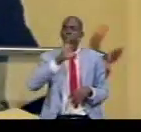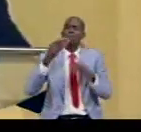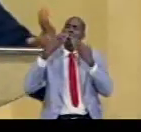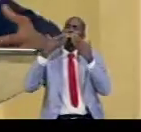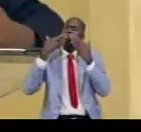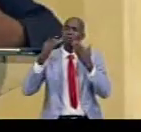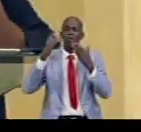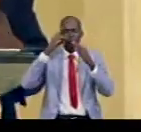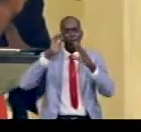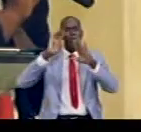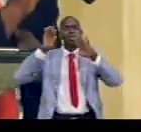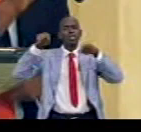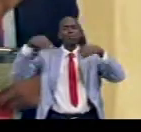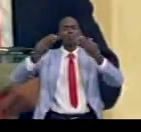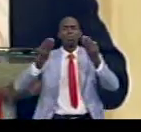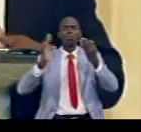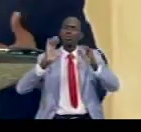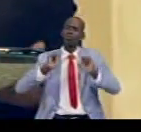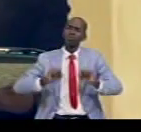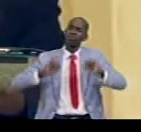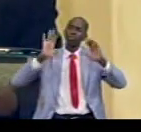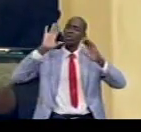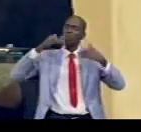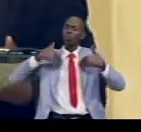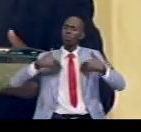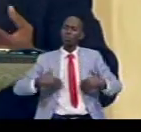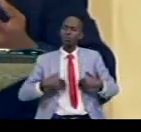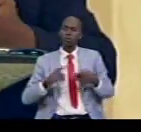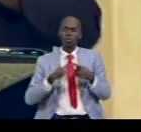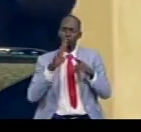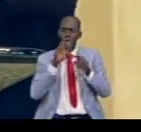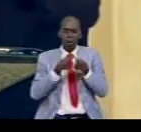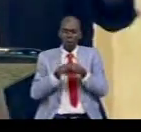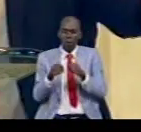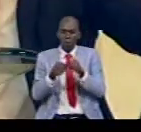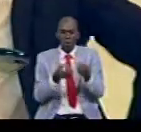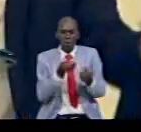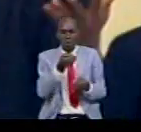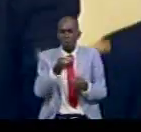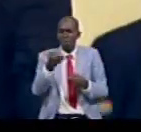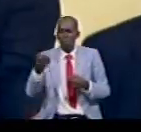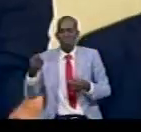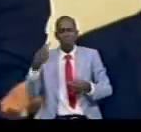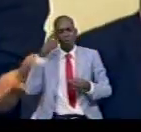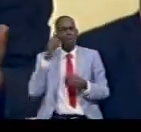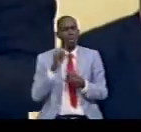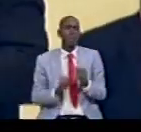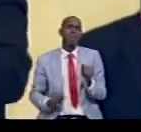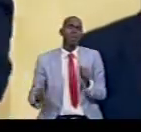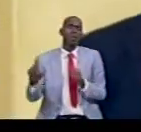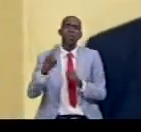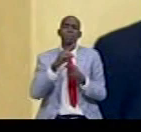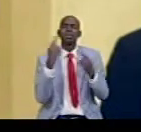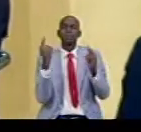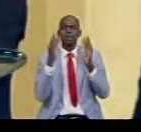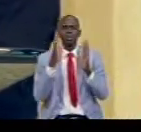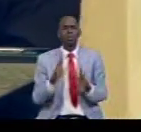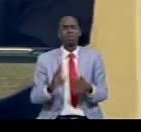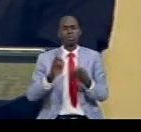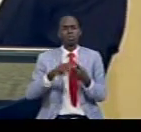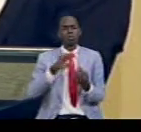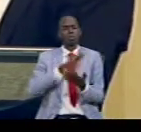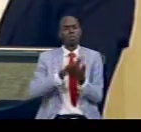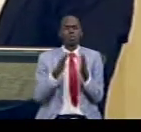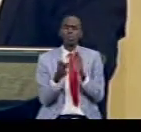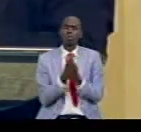cross. For dying for my sins on the cross. My brothers and sisters, you could have been crucified on the cross, but he decided to do that